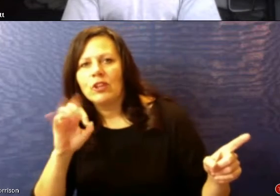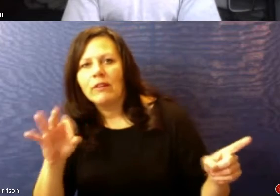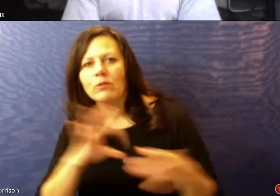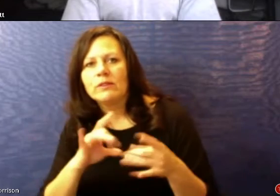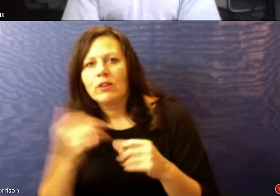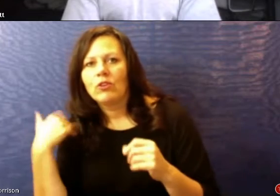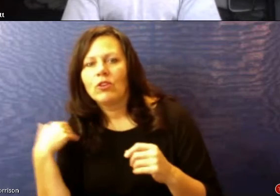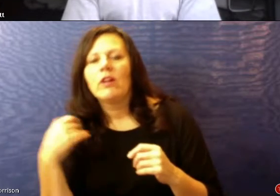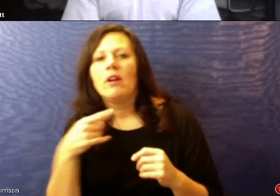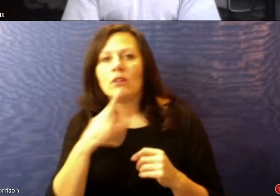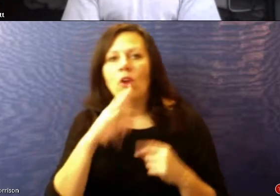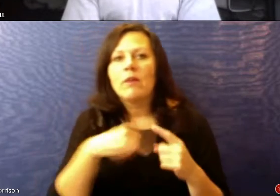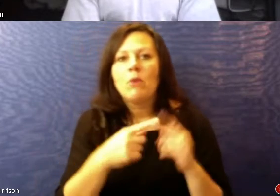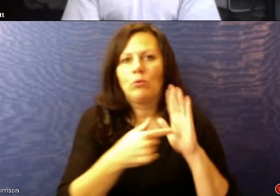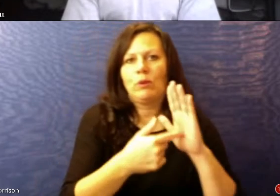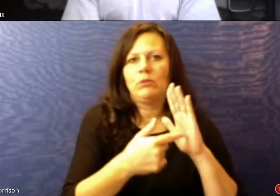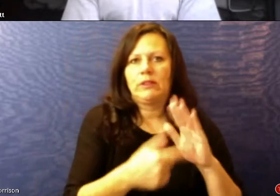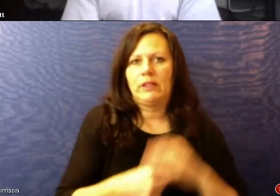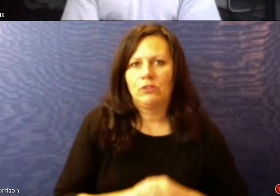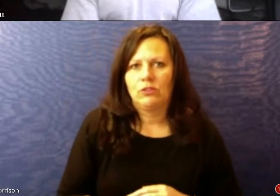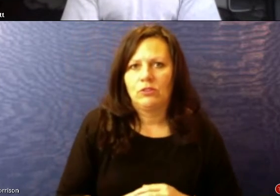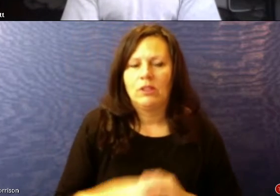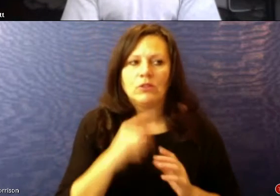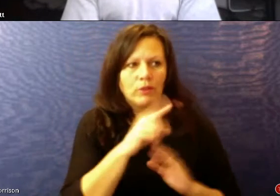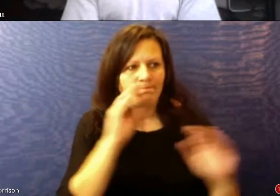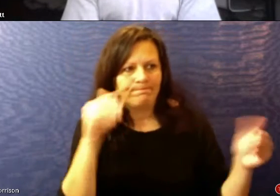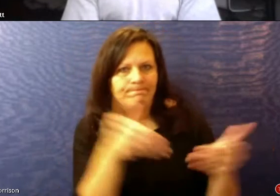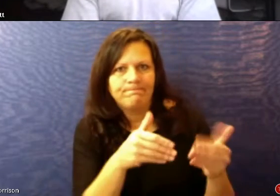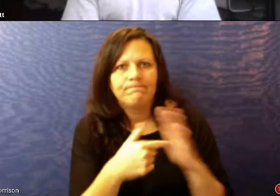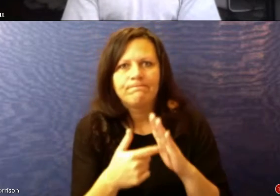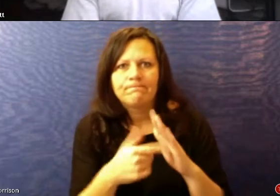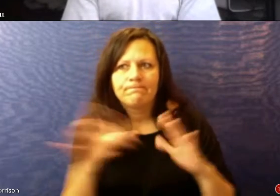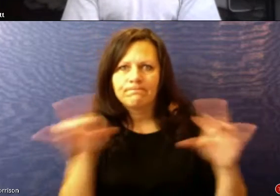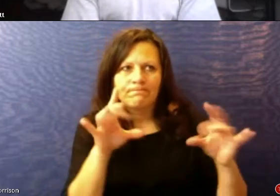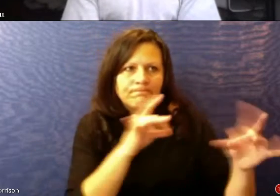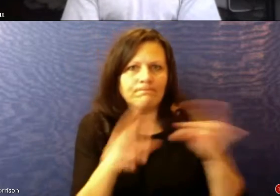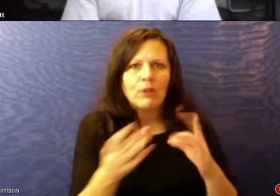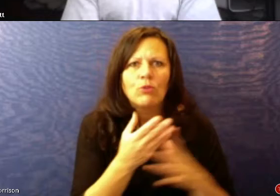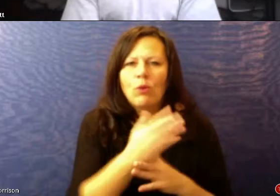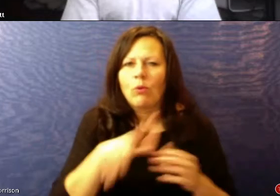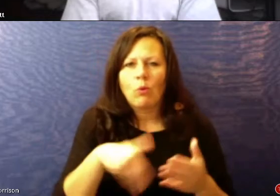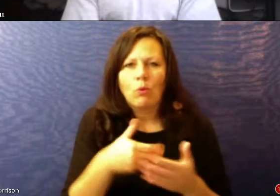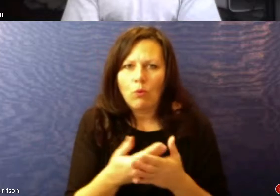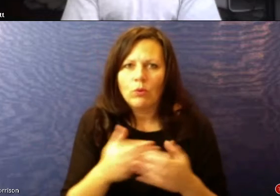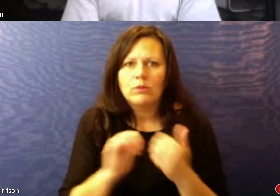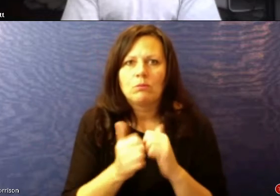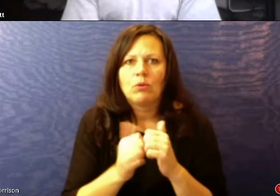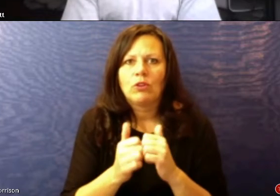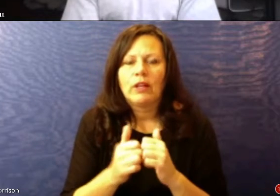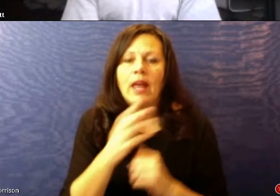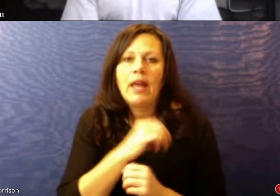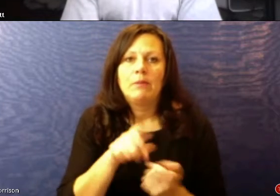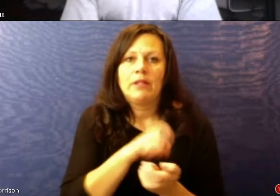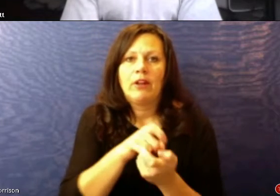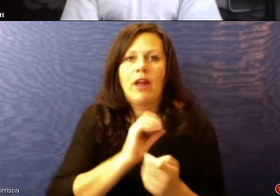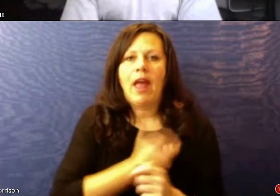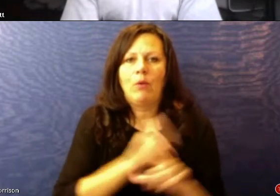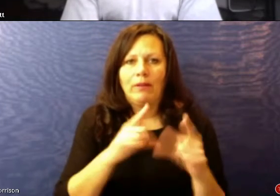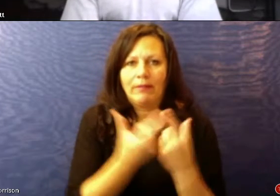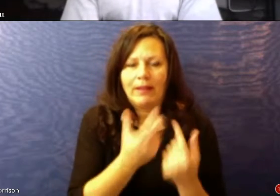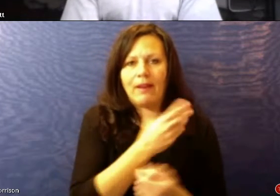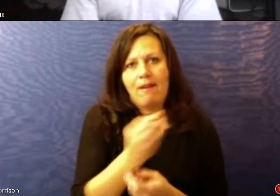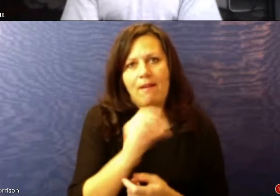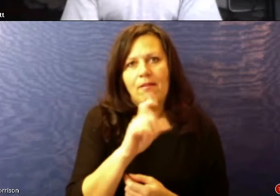keying in on representation throughout the sport, and in particular at our league and at the club. So who